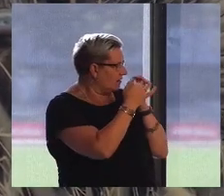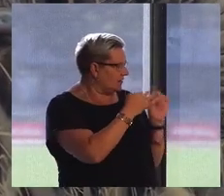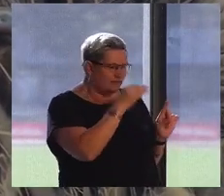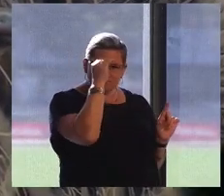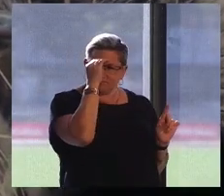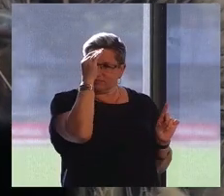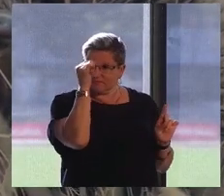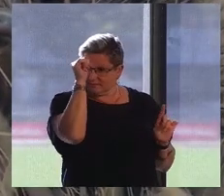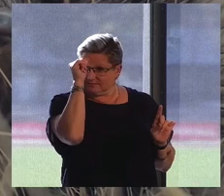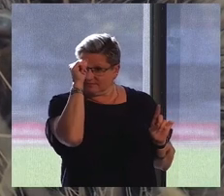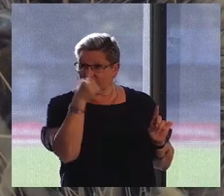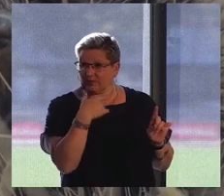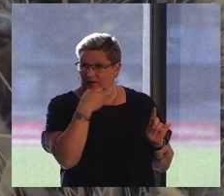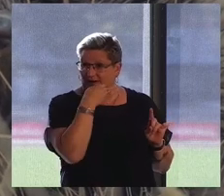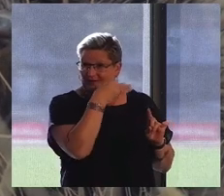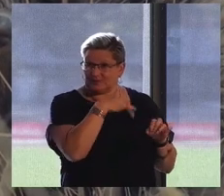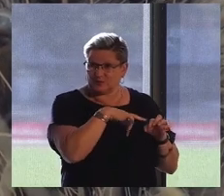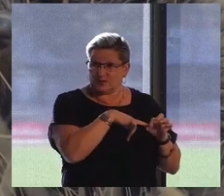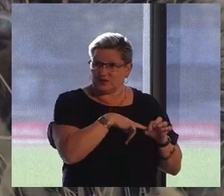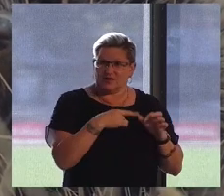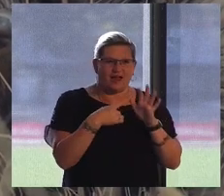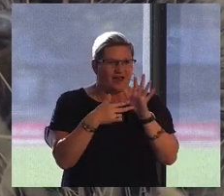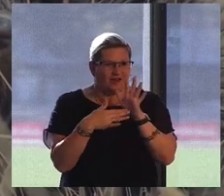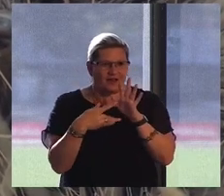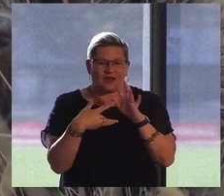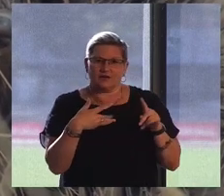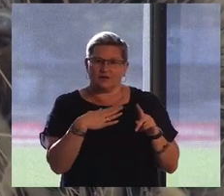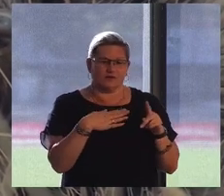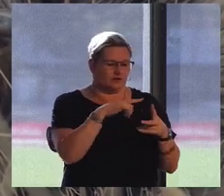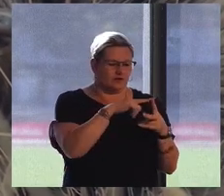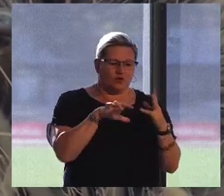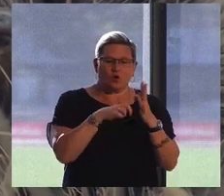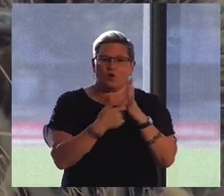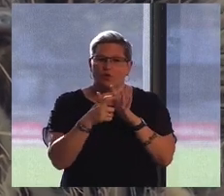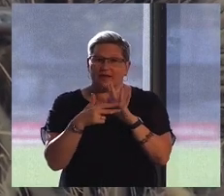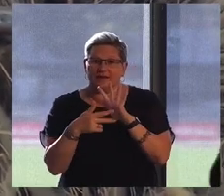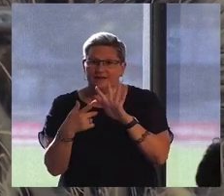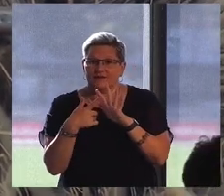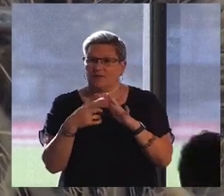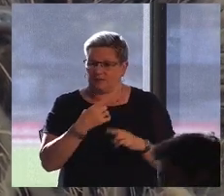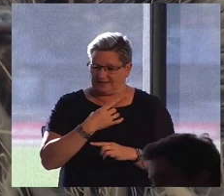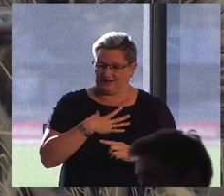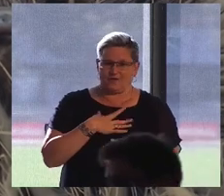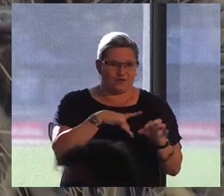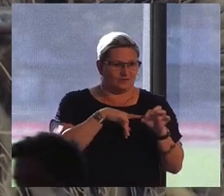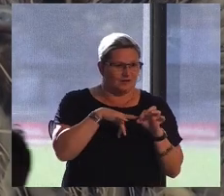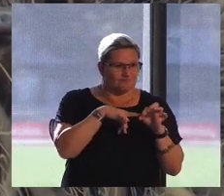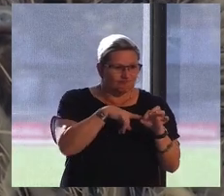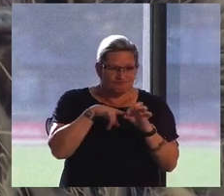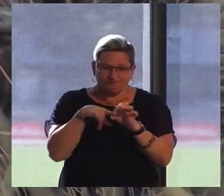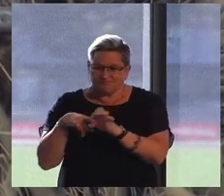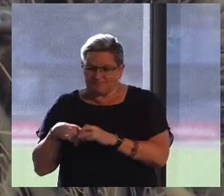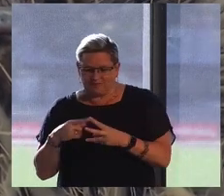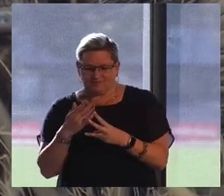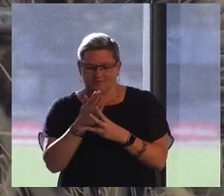with us all. You can direct questions to Anna, Corinne, or myself. There will be a whole number of